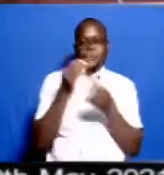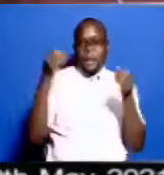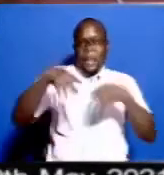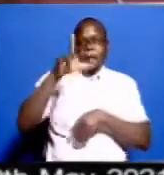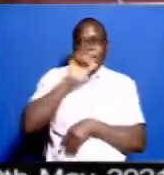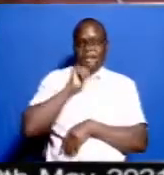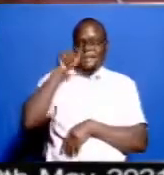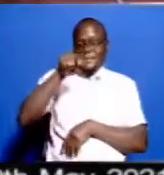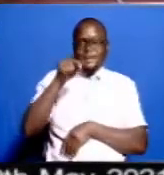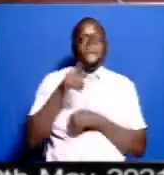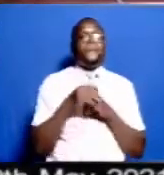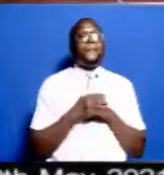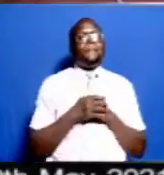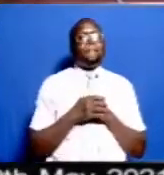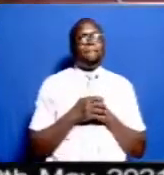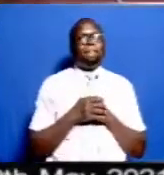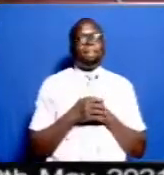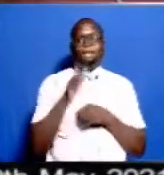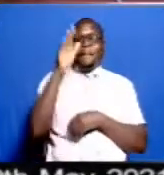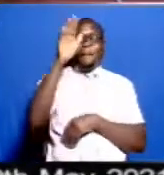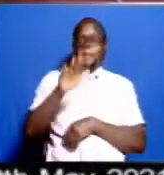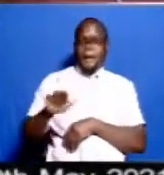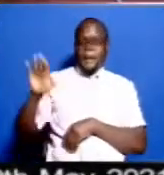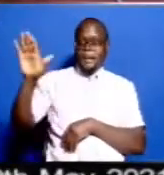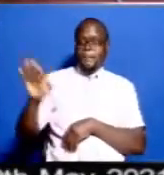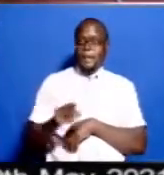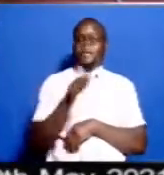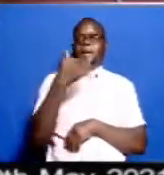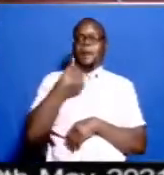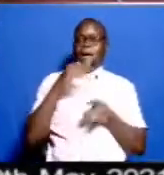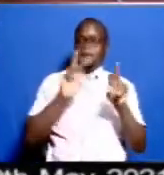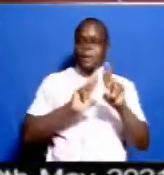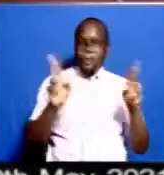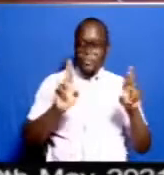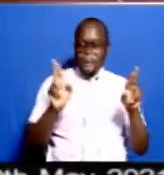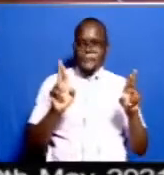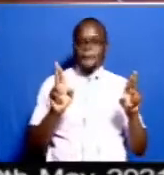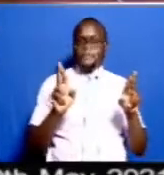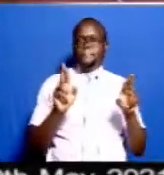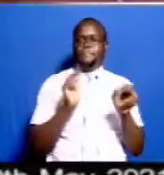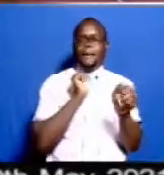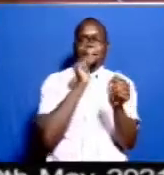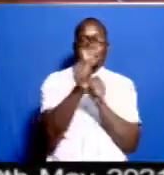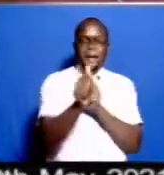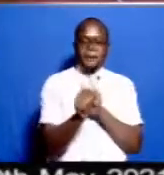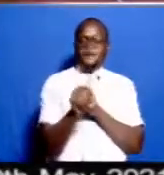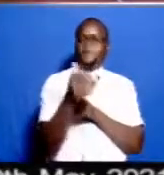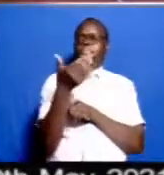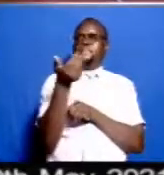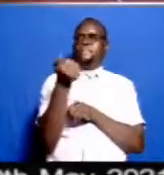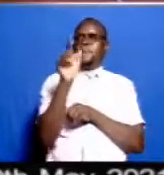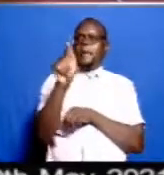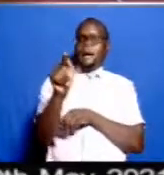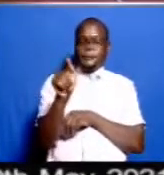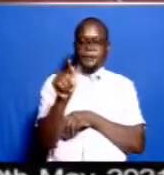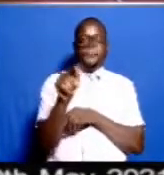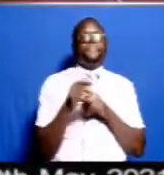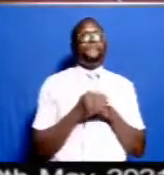So, in essence, this Parliament had already passed the main act.